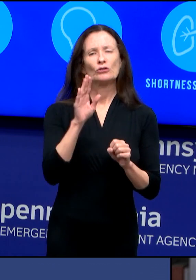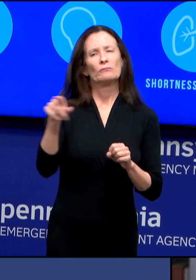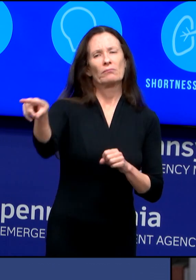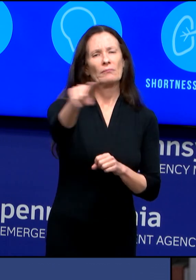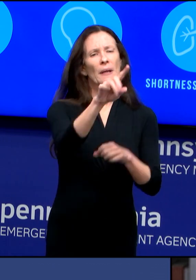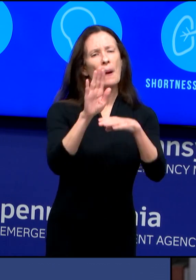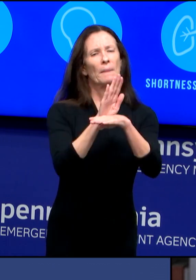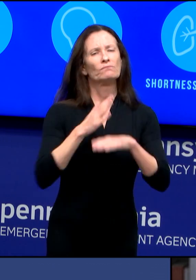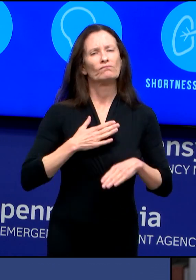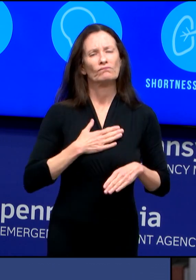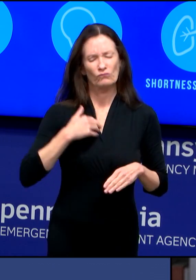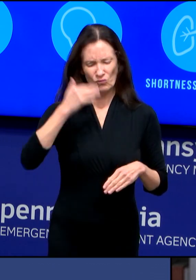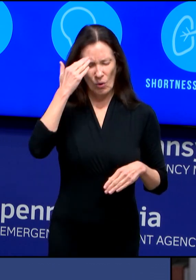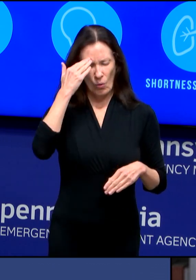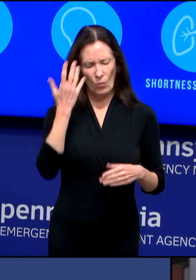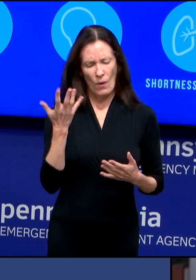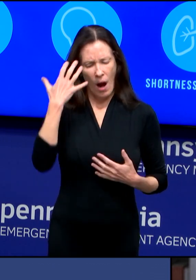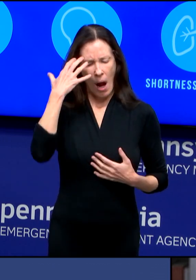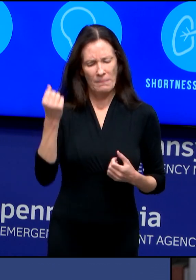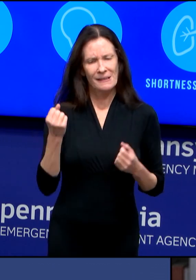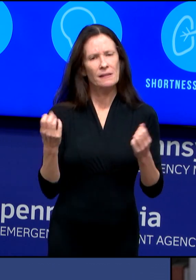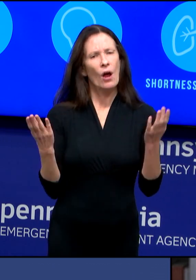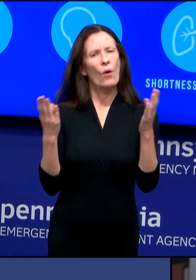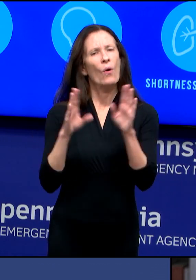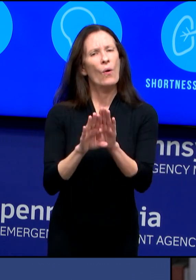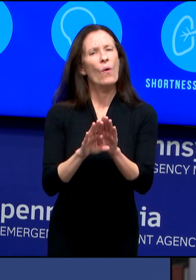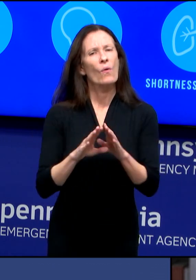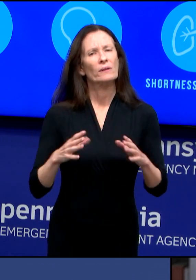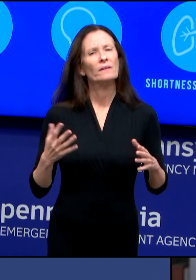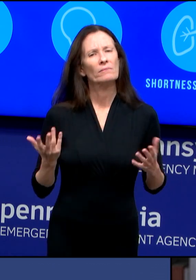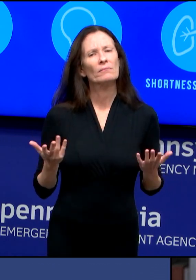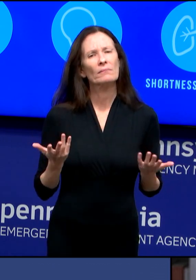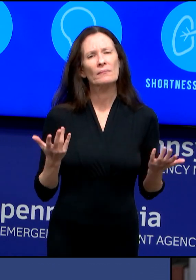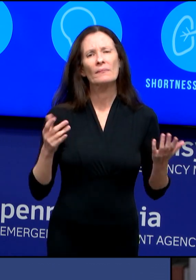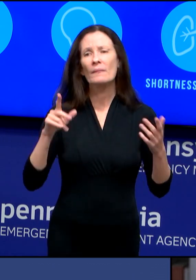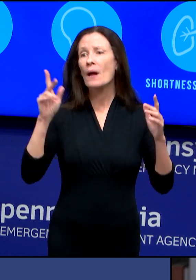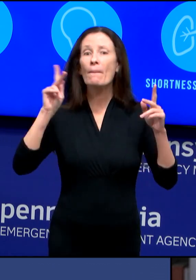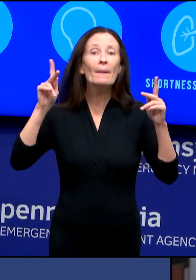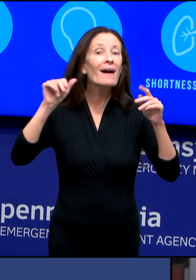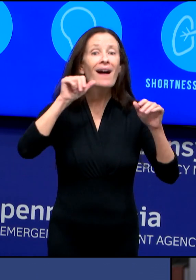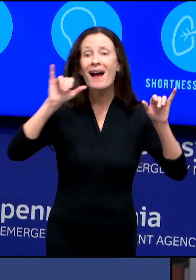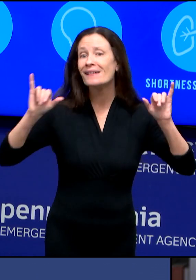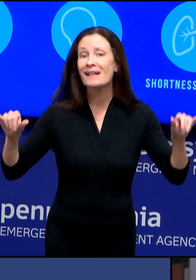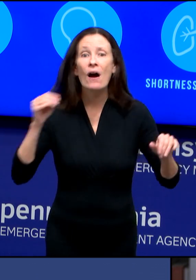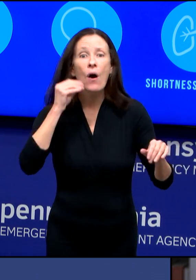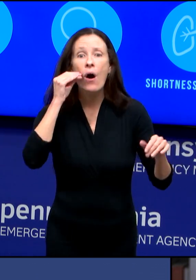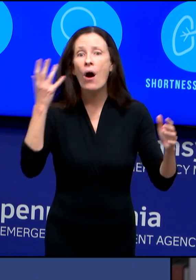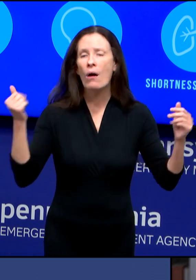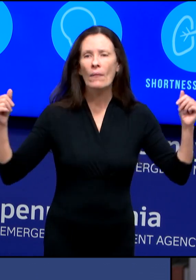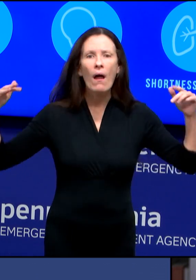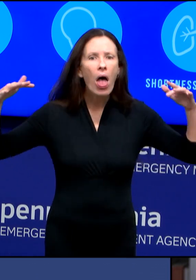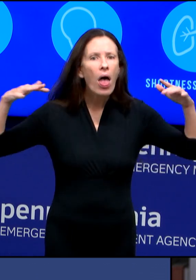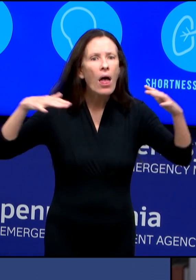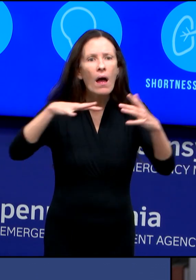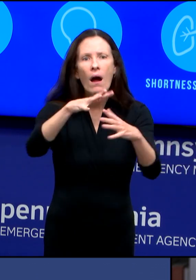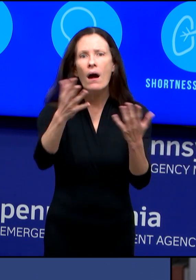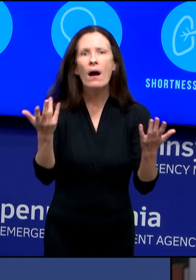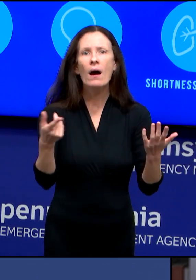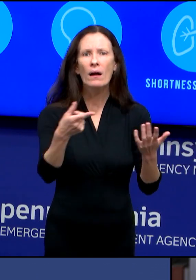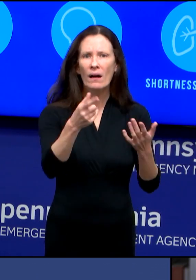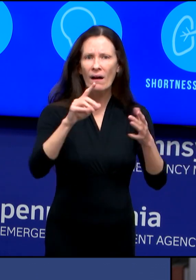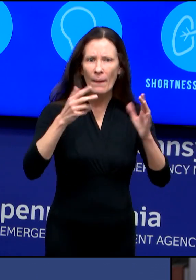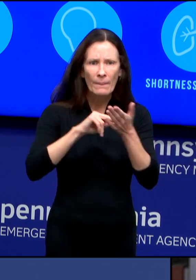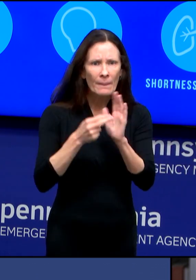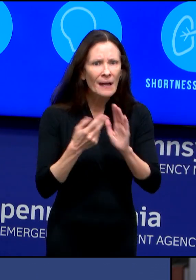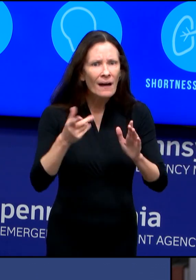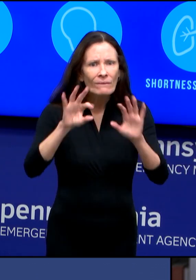home, we're putting other people at danger. In many cases, people who are close to us, our friends, our neighbors, our loved ones. And that's what we can't